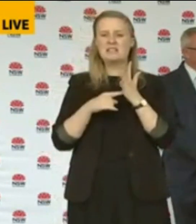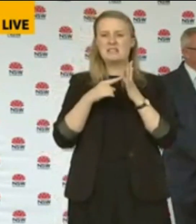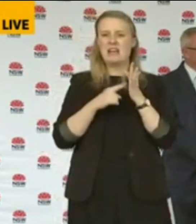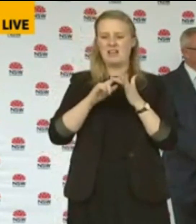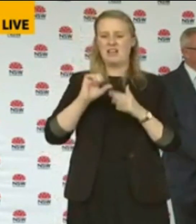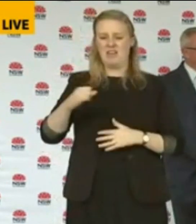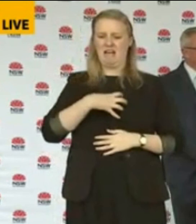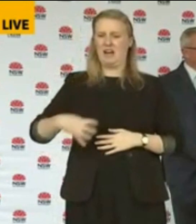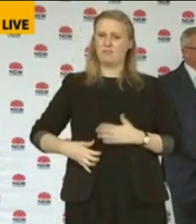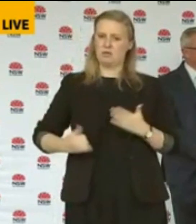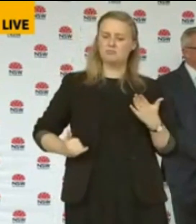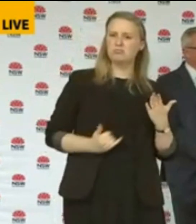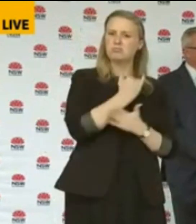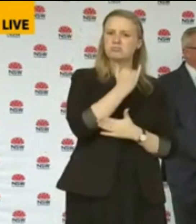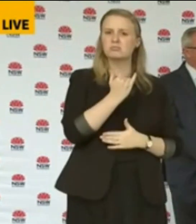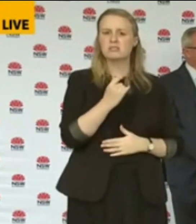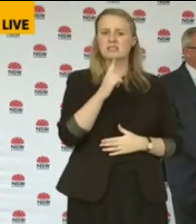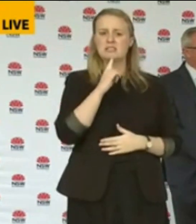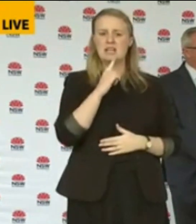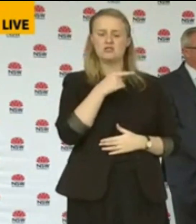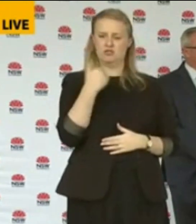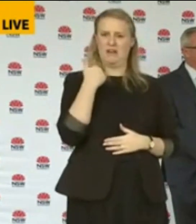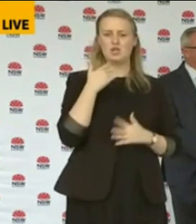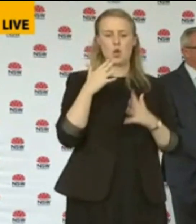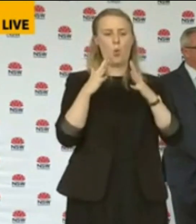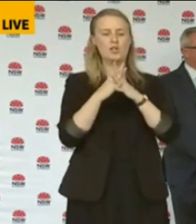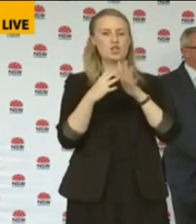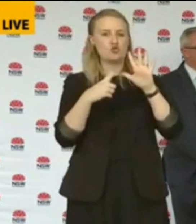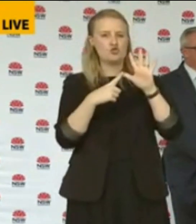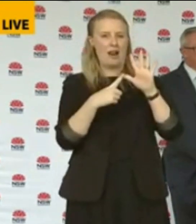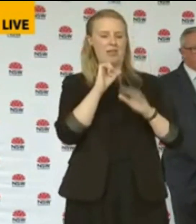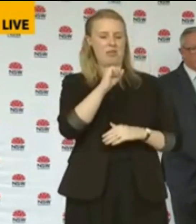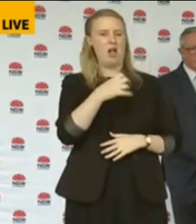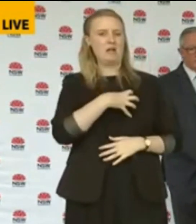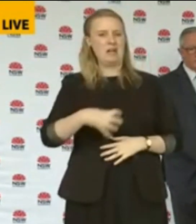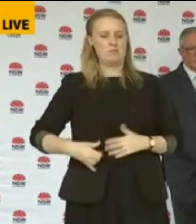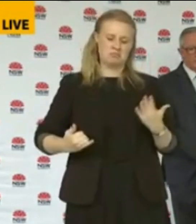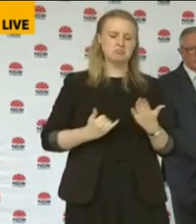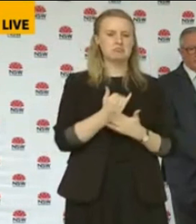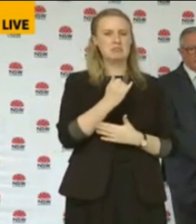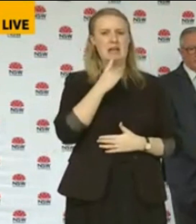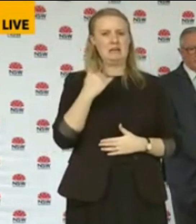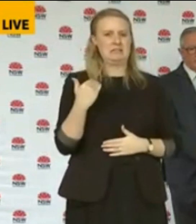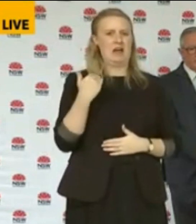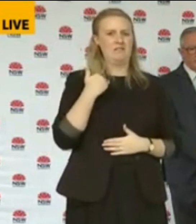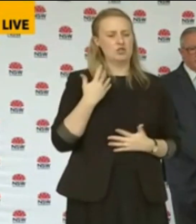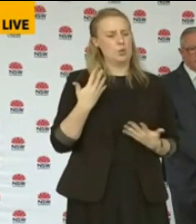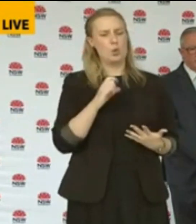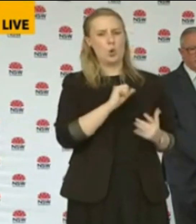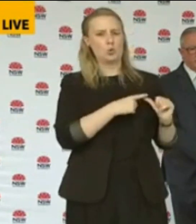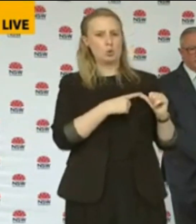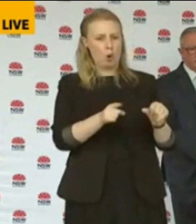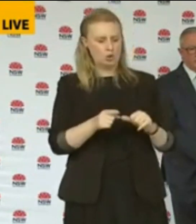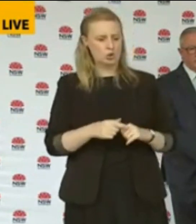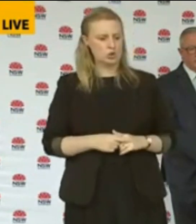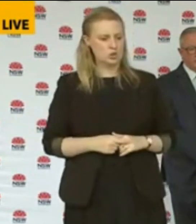Well, I'm not going to get into a public debate with the Premier of Western Australia. It's, of course, similar to Queensland, timely